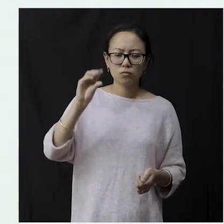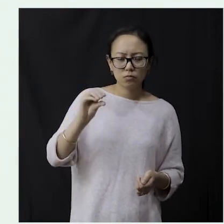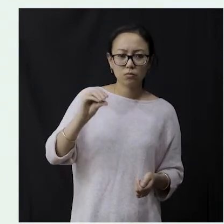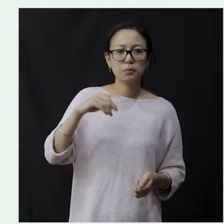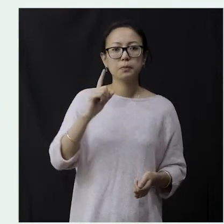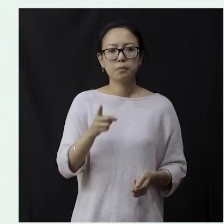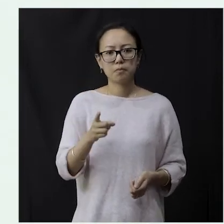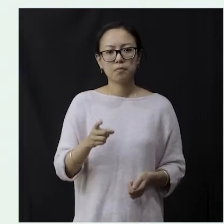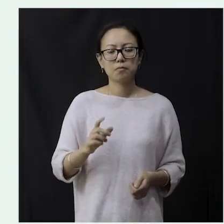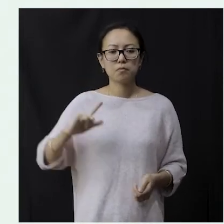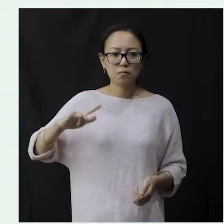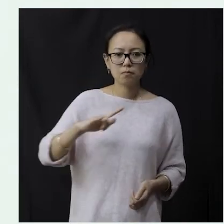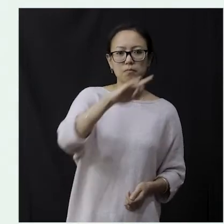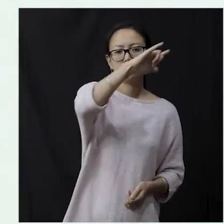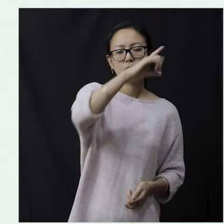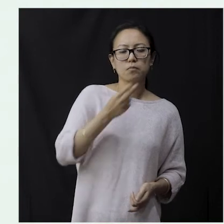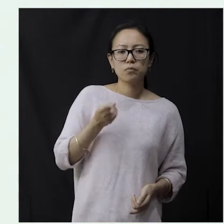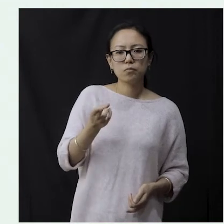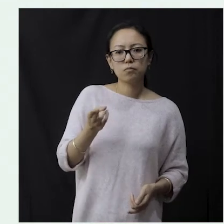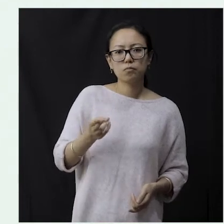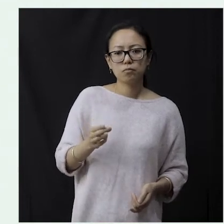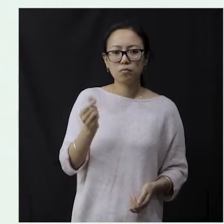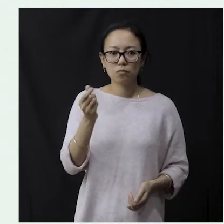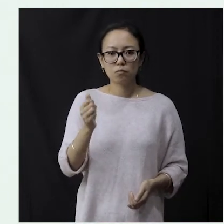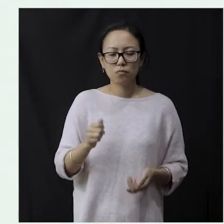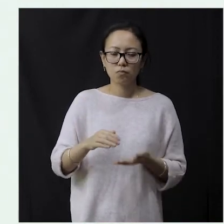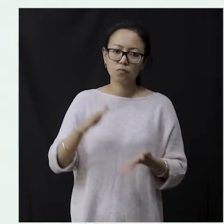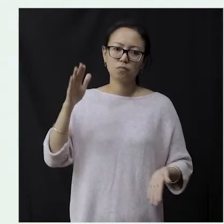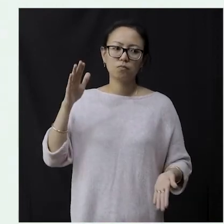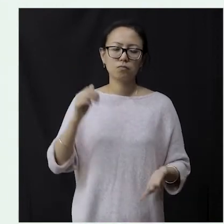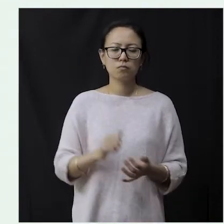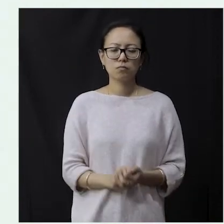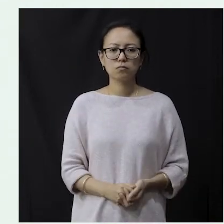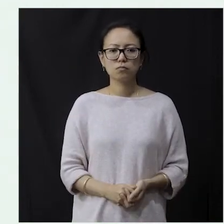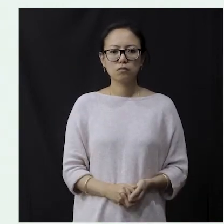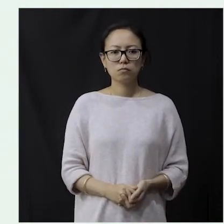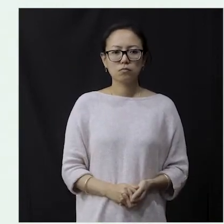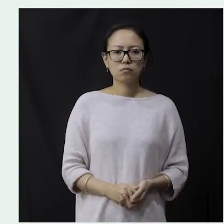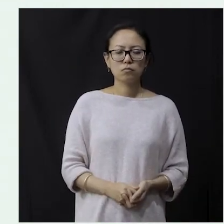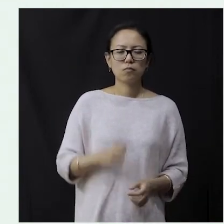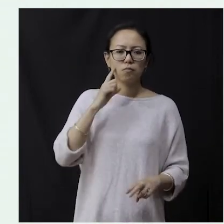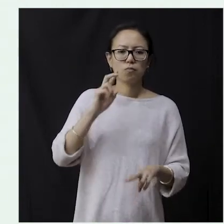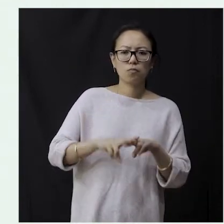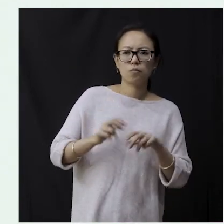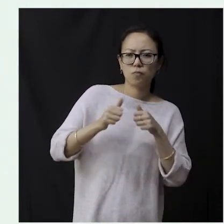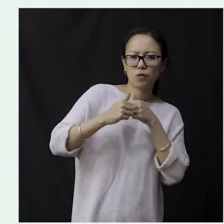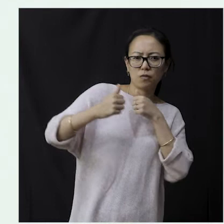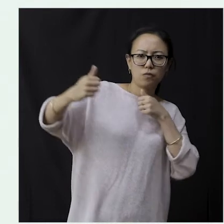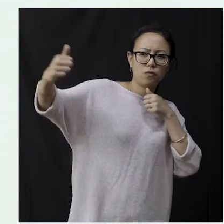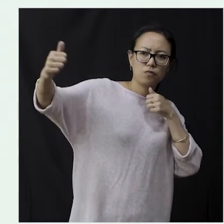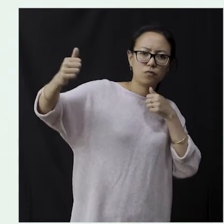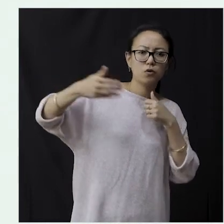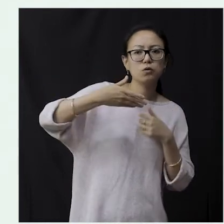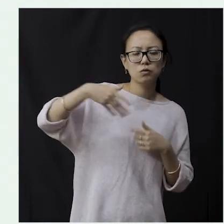those people who want to travel in a far distances, they use aeroplane, so they can cover up their